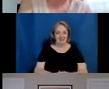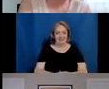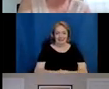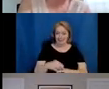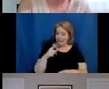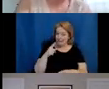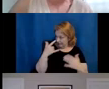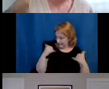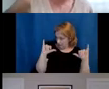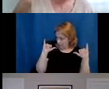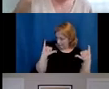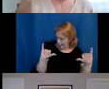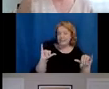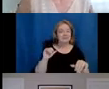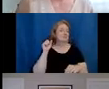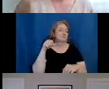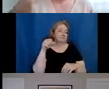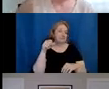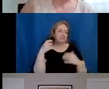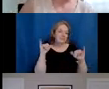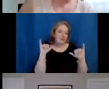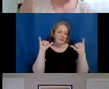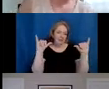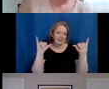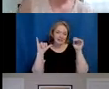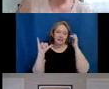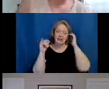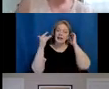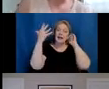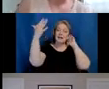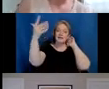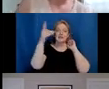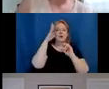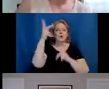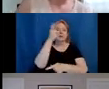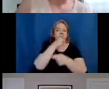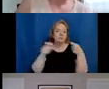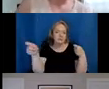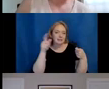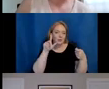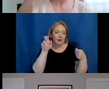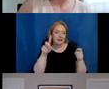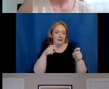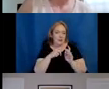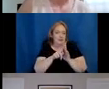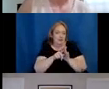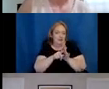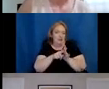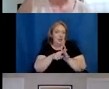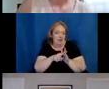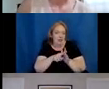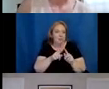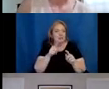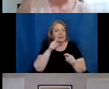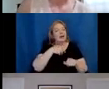Yeah, exactly. Exactly. Wow. And once at some point they will be switched out for LEDs, and we're starting to do that process. But those ones have a